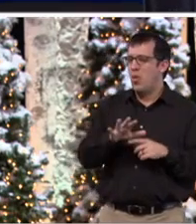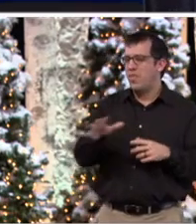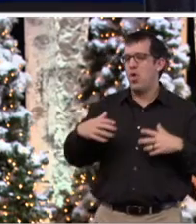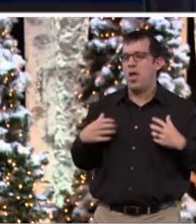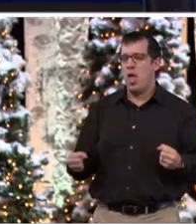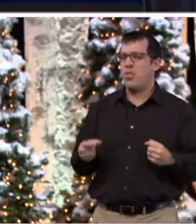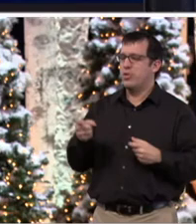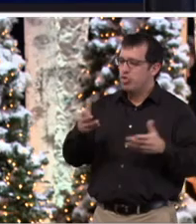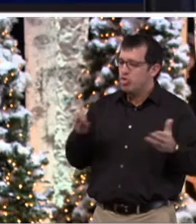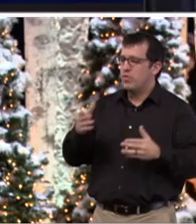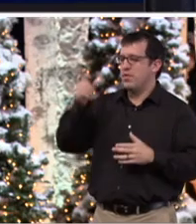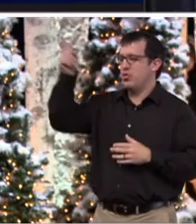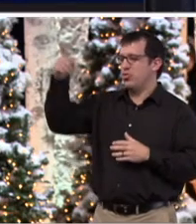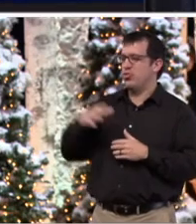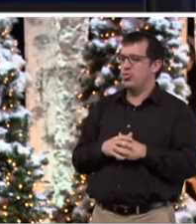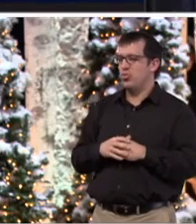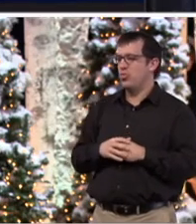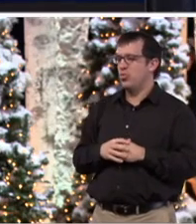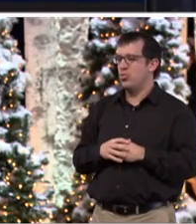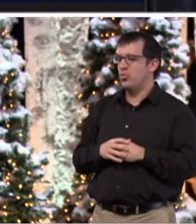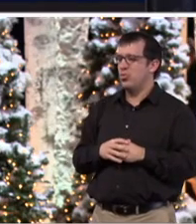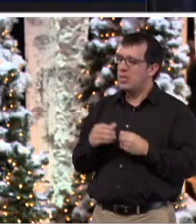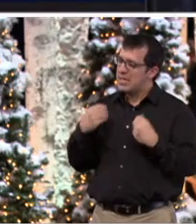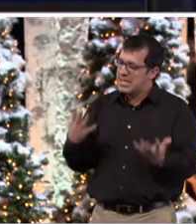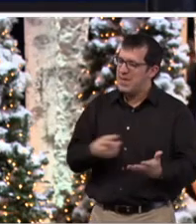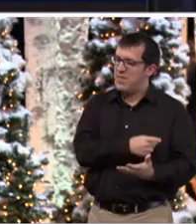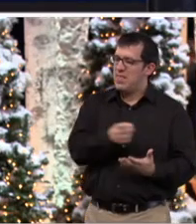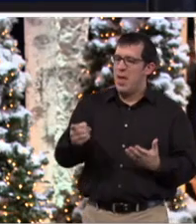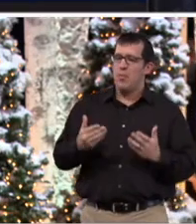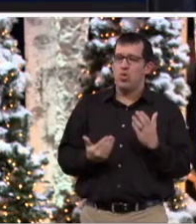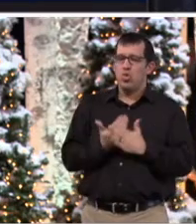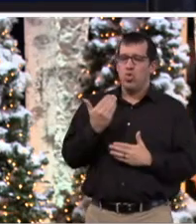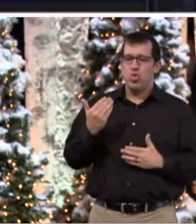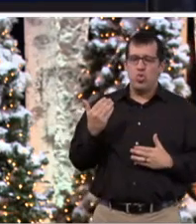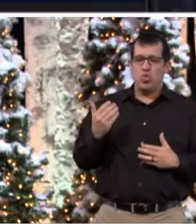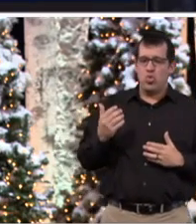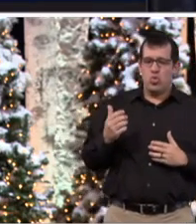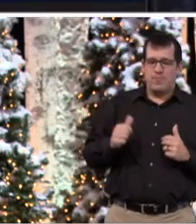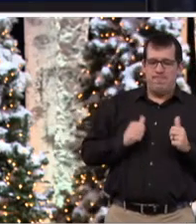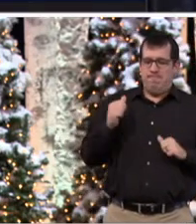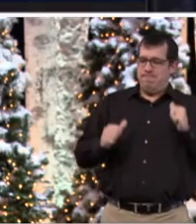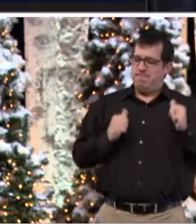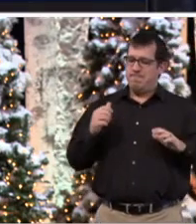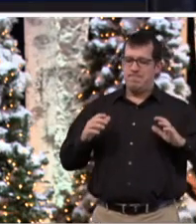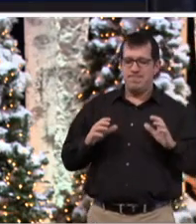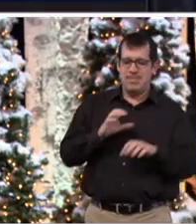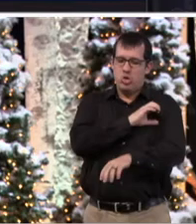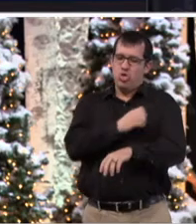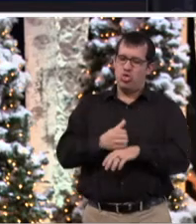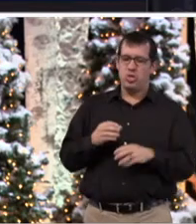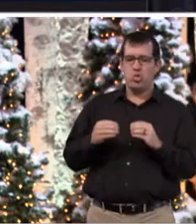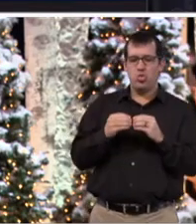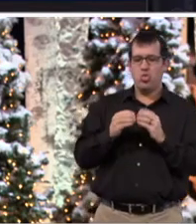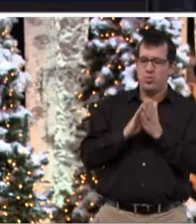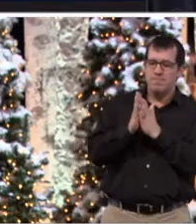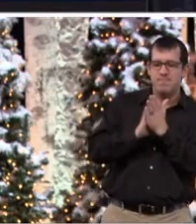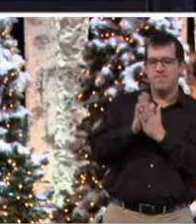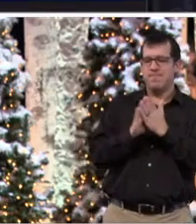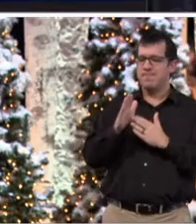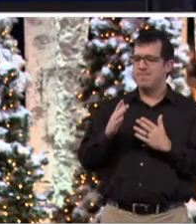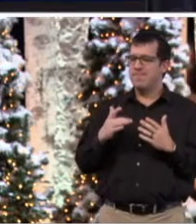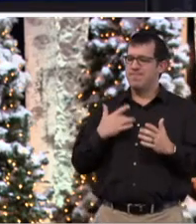they're serving you. Give them new energy. Give them new vigor, new